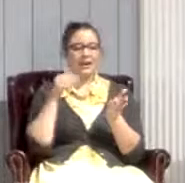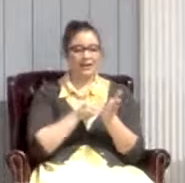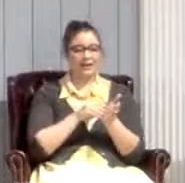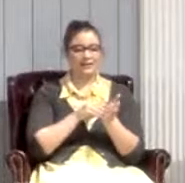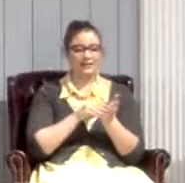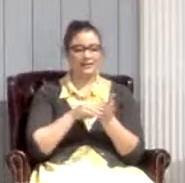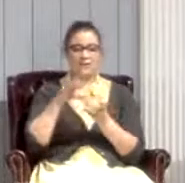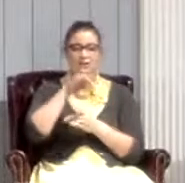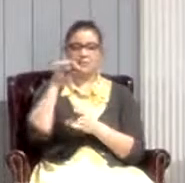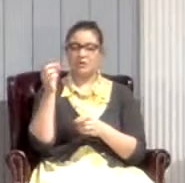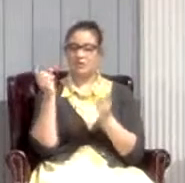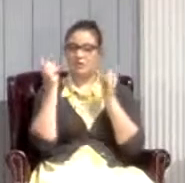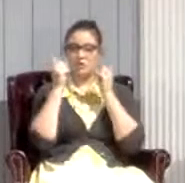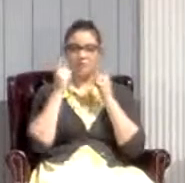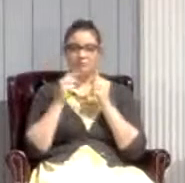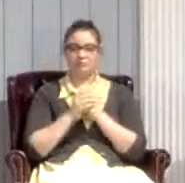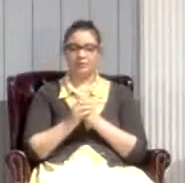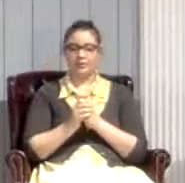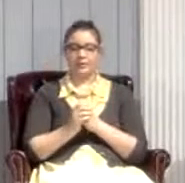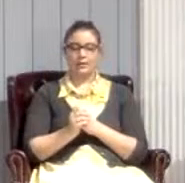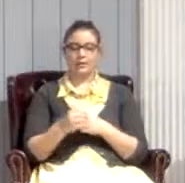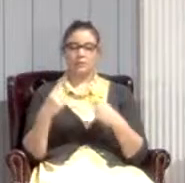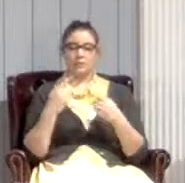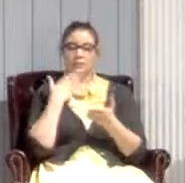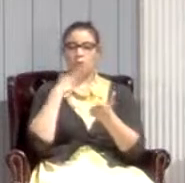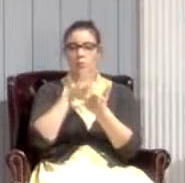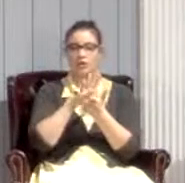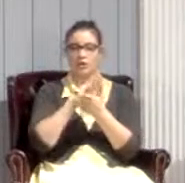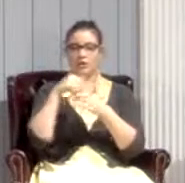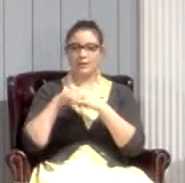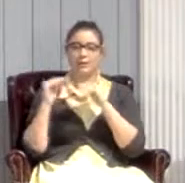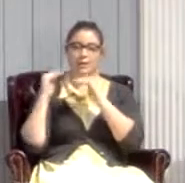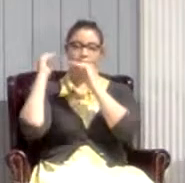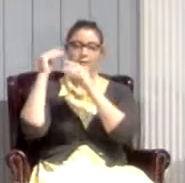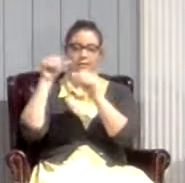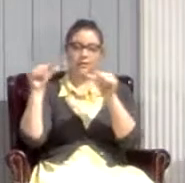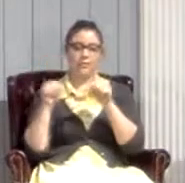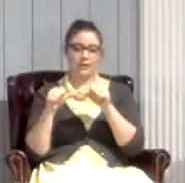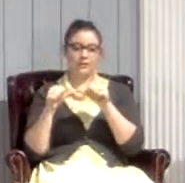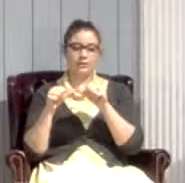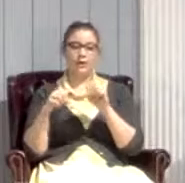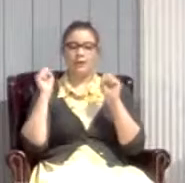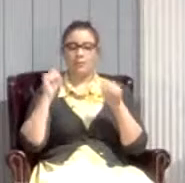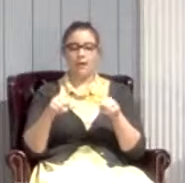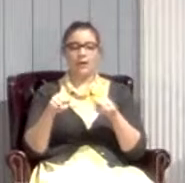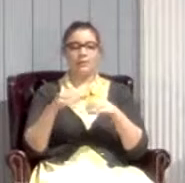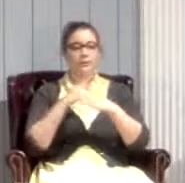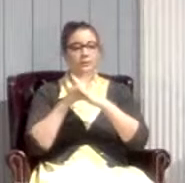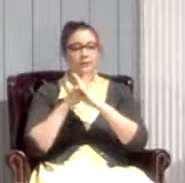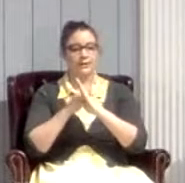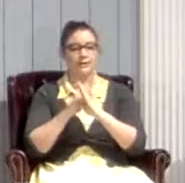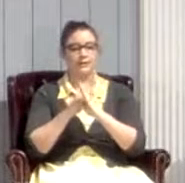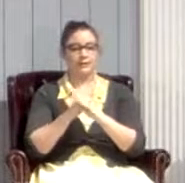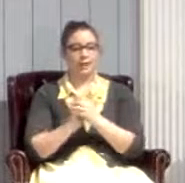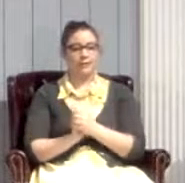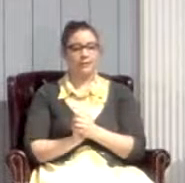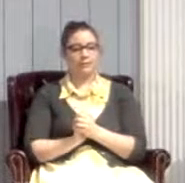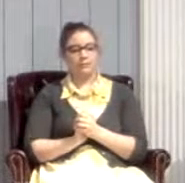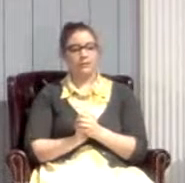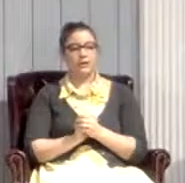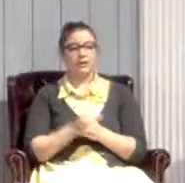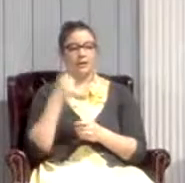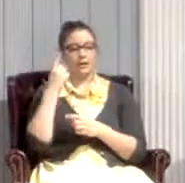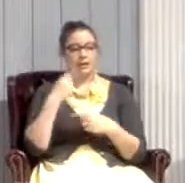in high places. Wherefore, take unto you the whole armor of God, that you may be able to withstand in the evil day, and having done all, to